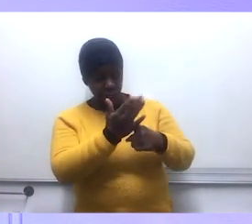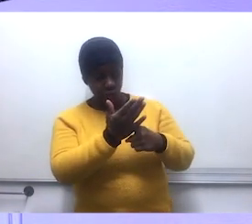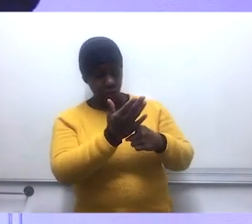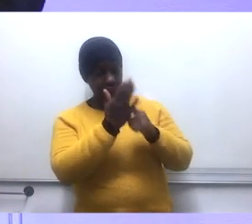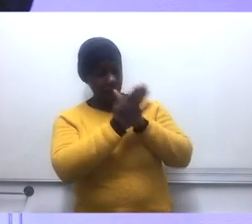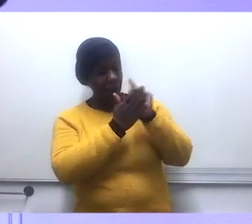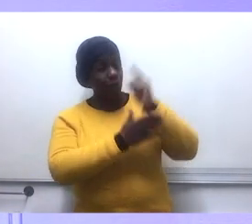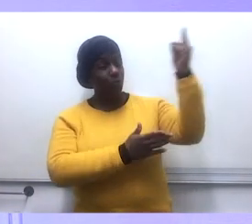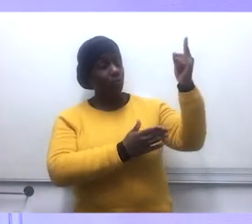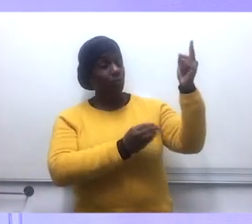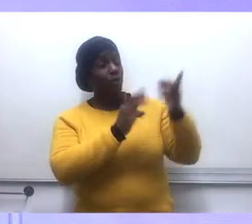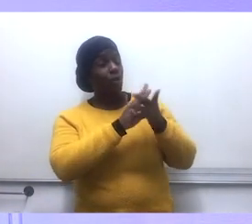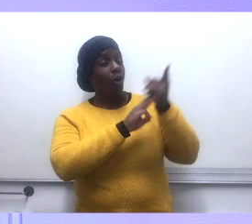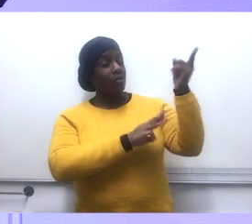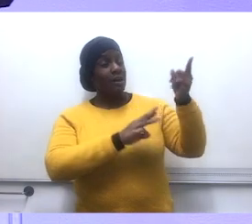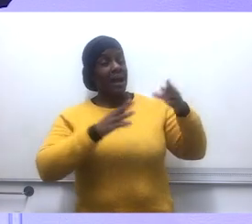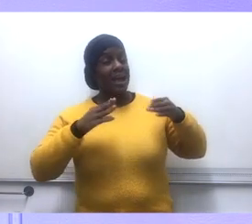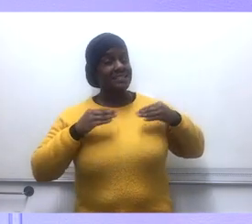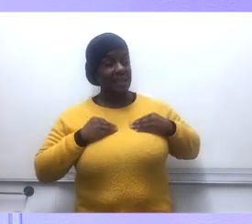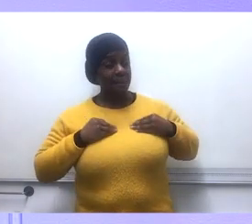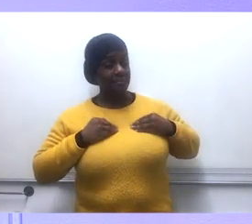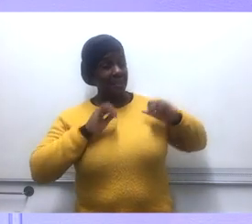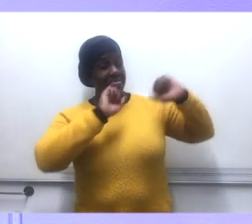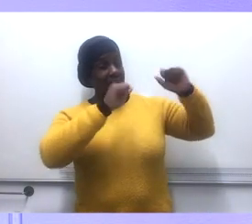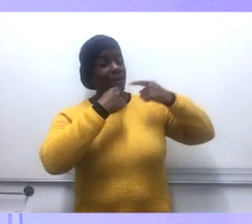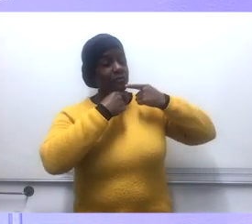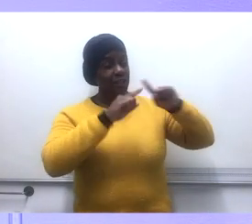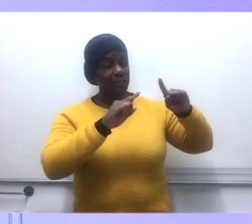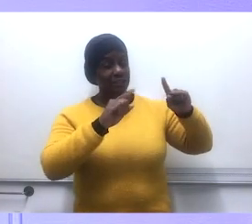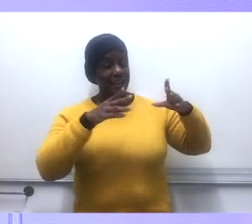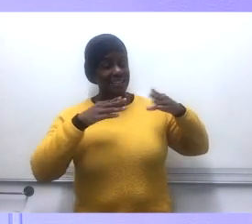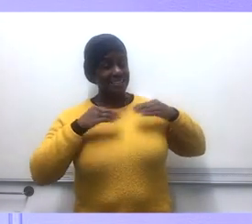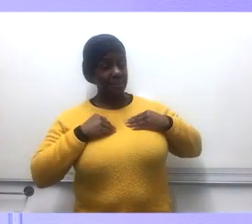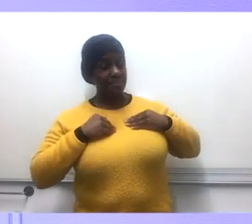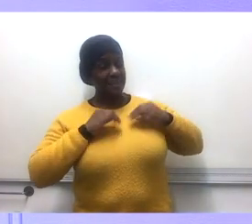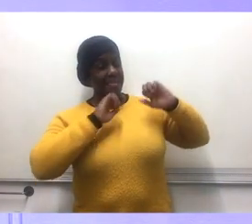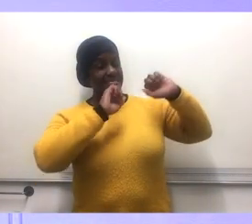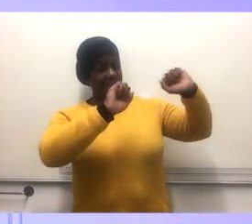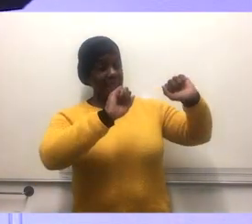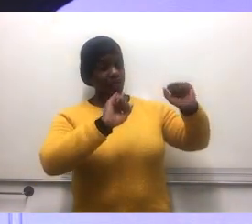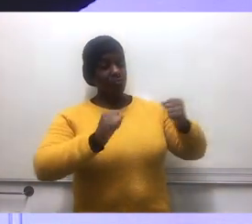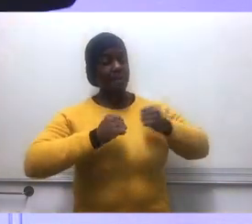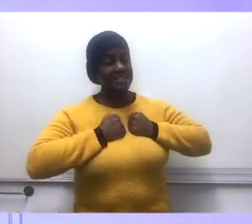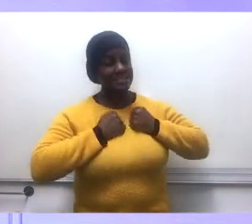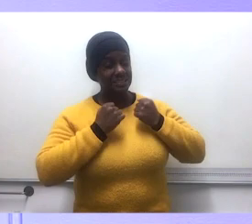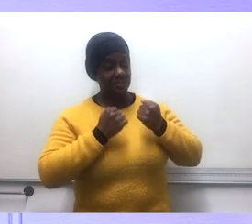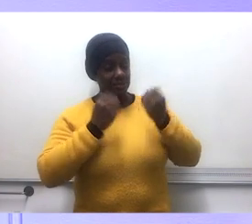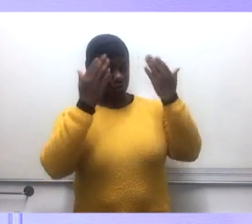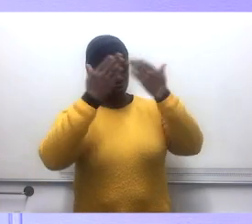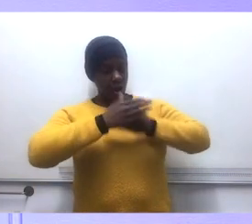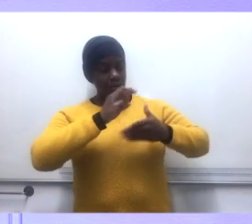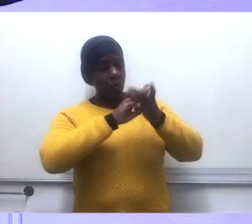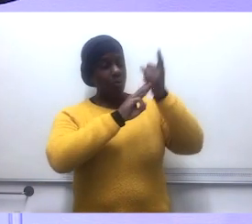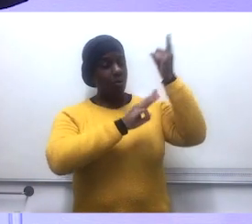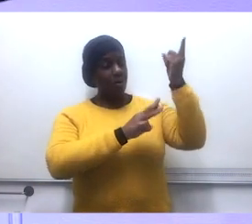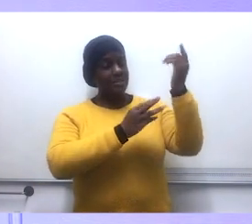God, accept the acts of confession. Accept the acts of repentance. Tonight, oh God, save